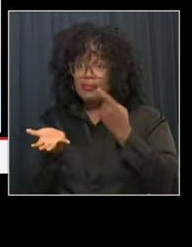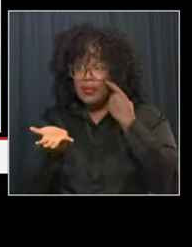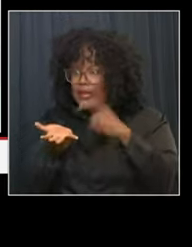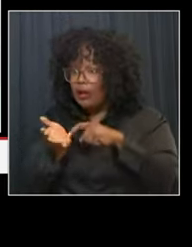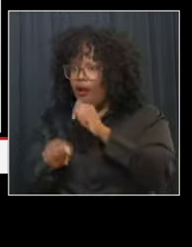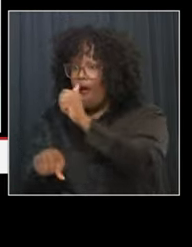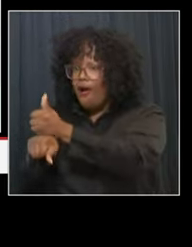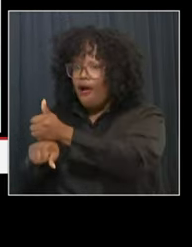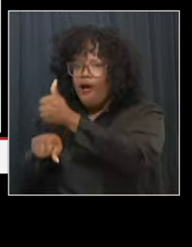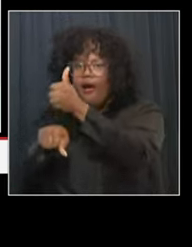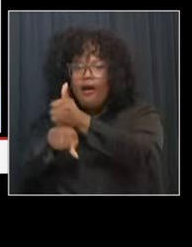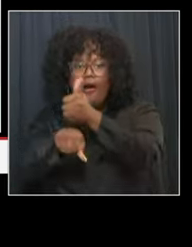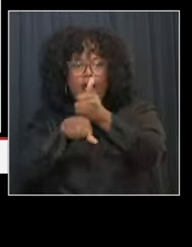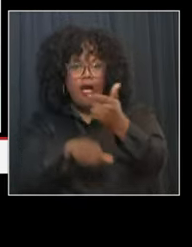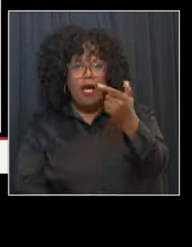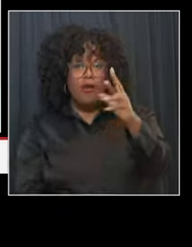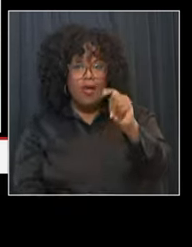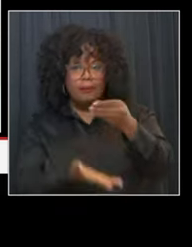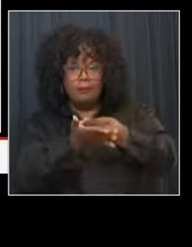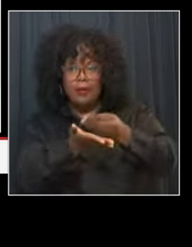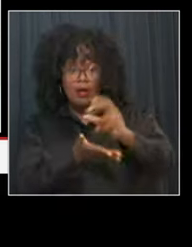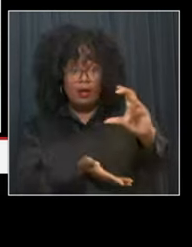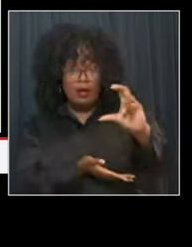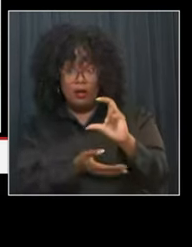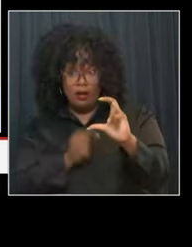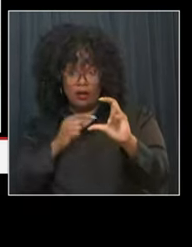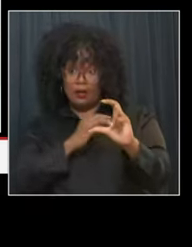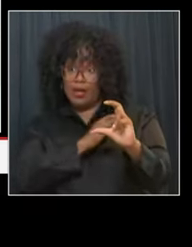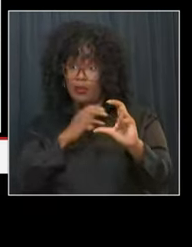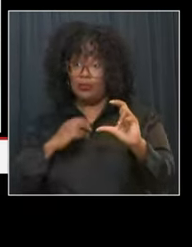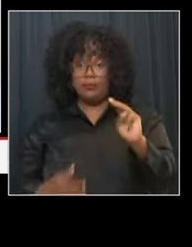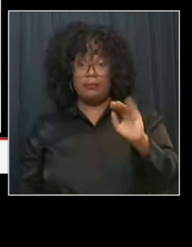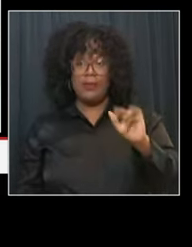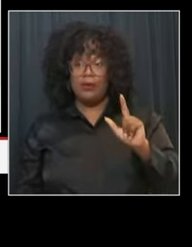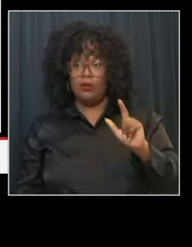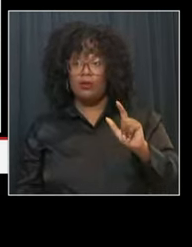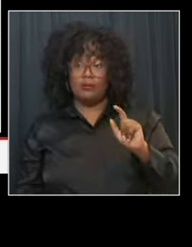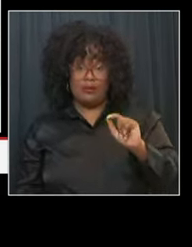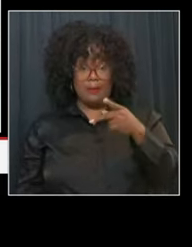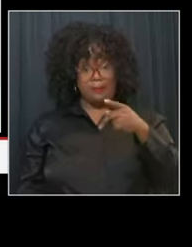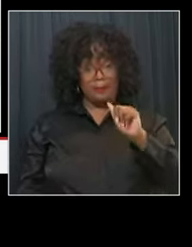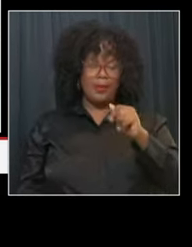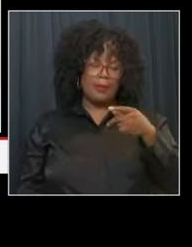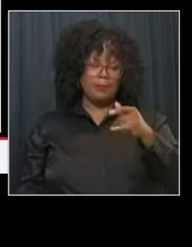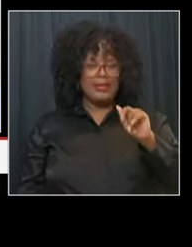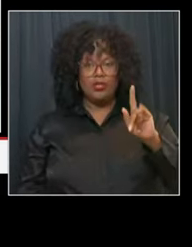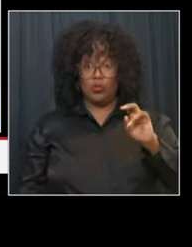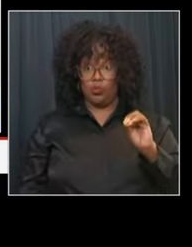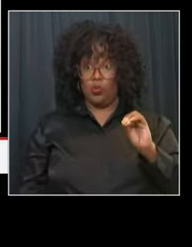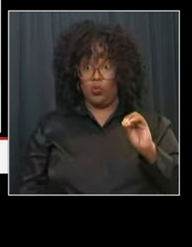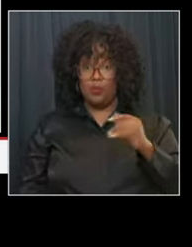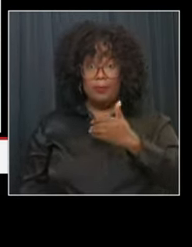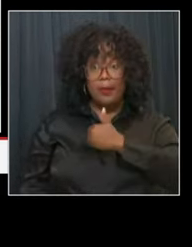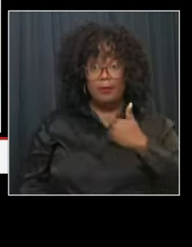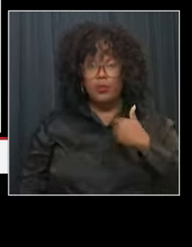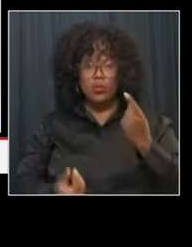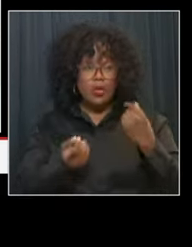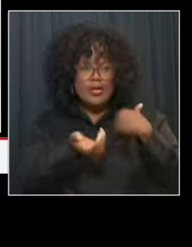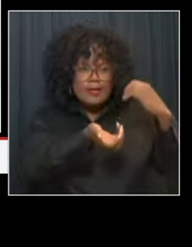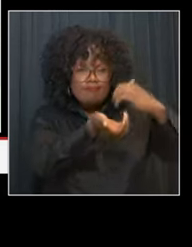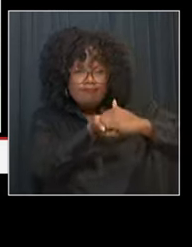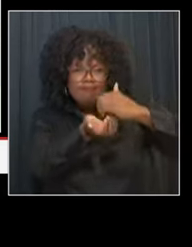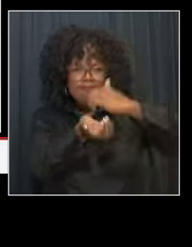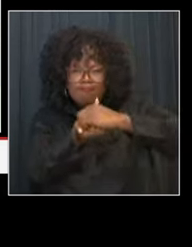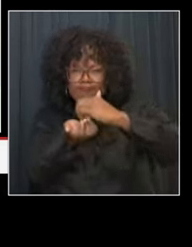council, with you, Councilmember Pinto, over the past several years to equip a number of different segments of our community stakeholders to help us with